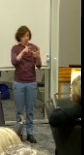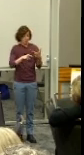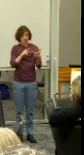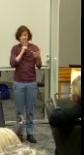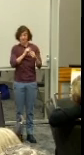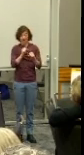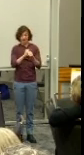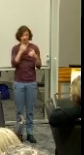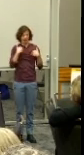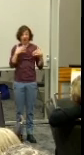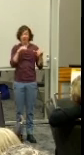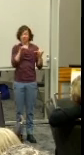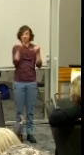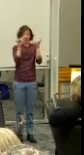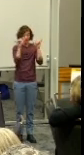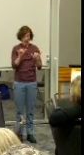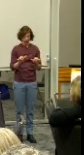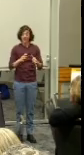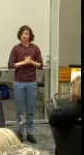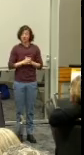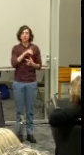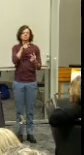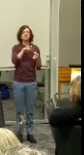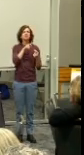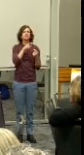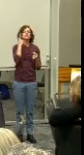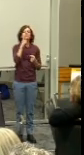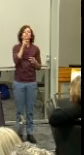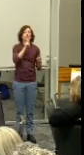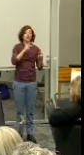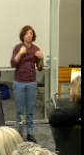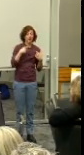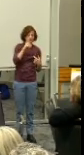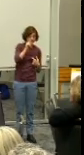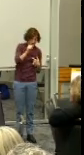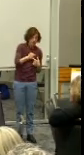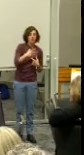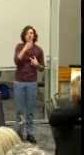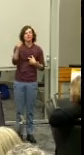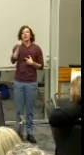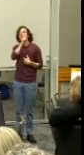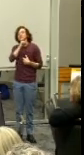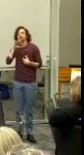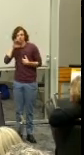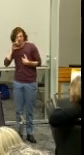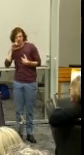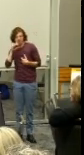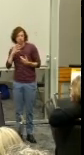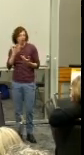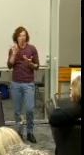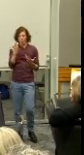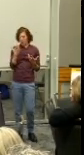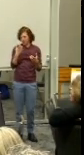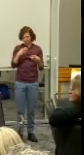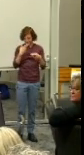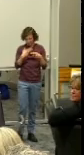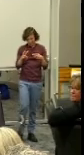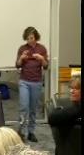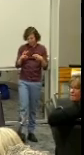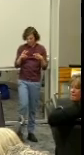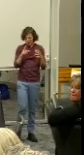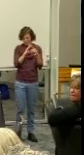groups, particularly people with disabilities and seniors. And so just a little note on disability. When we talk